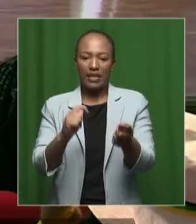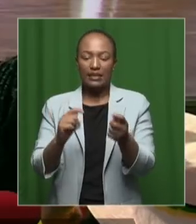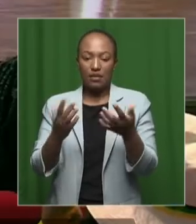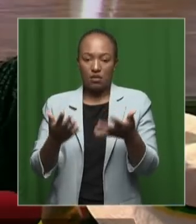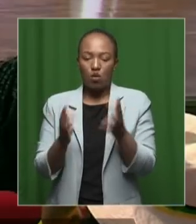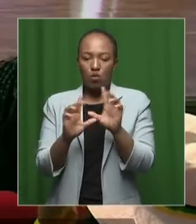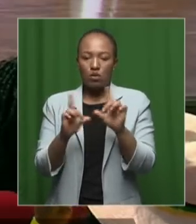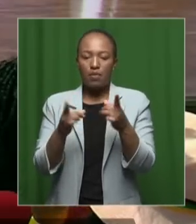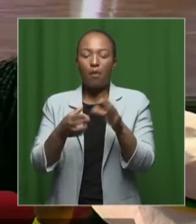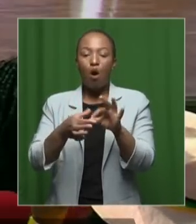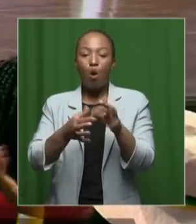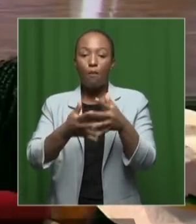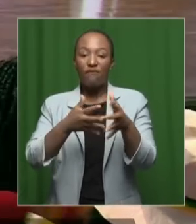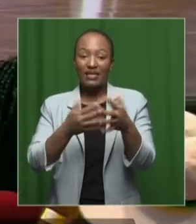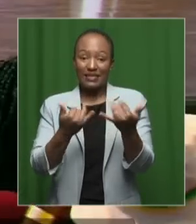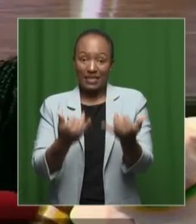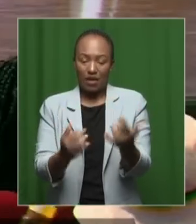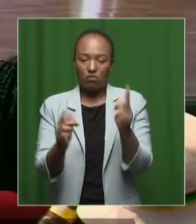now. Mr. Manyi?